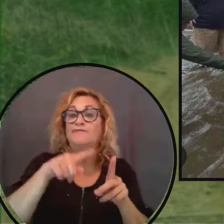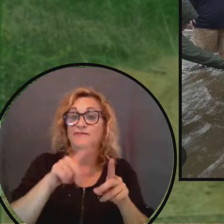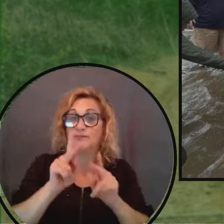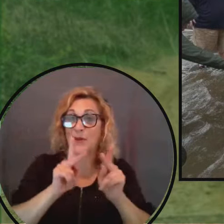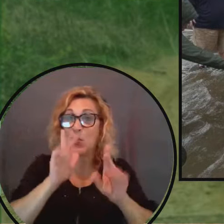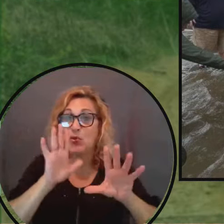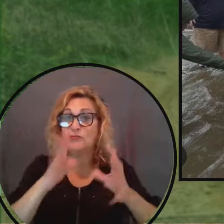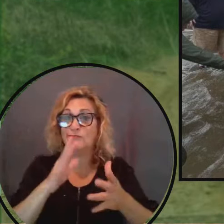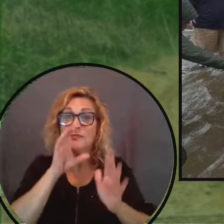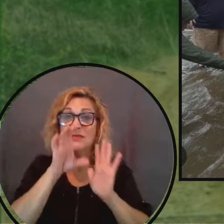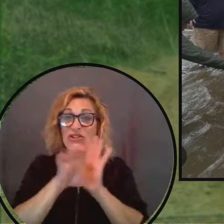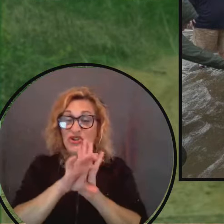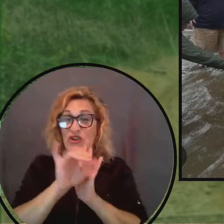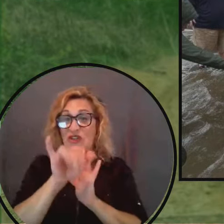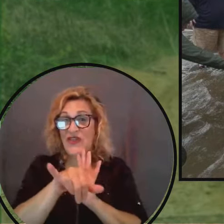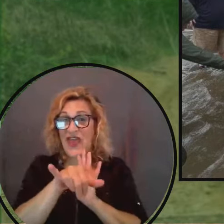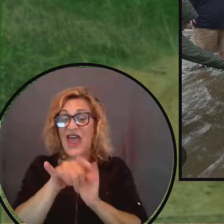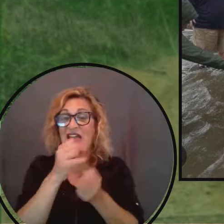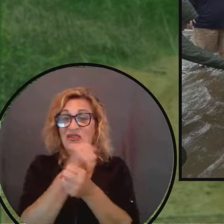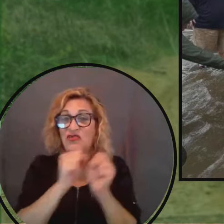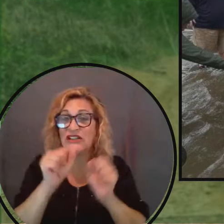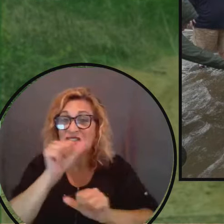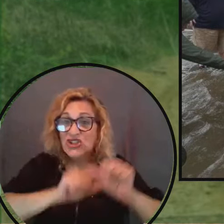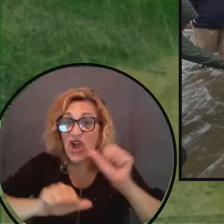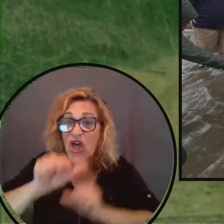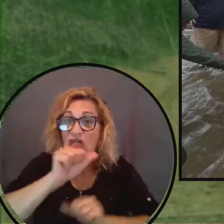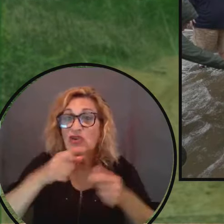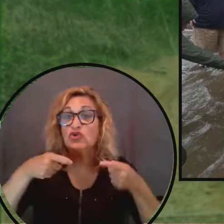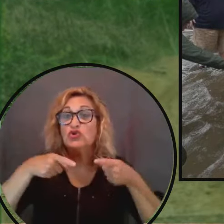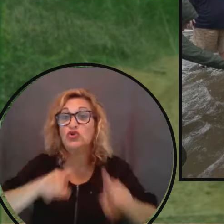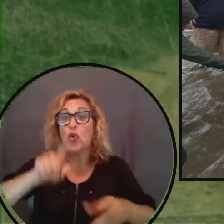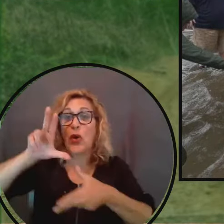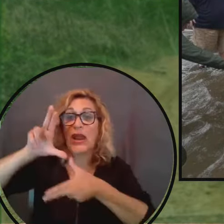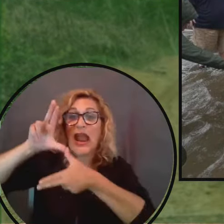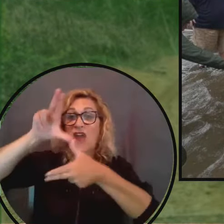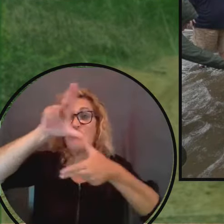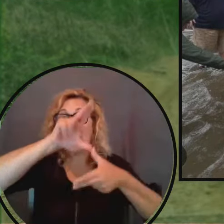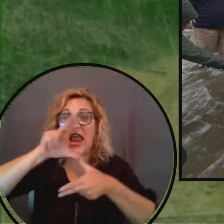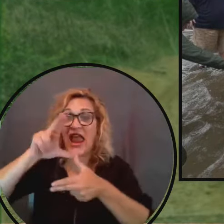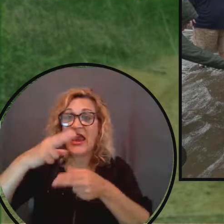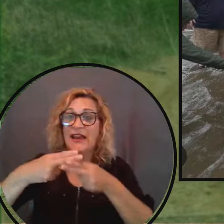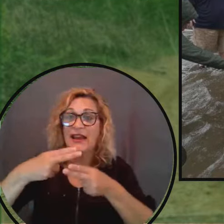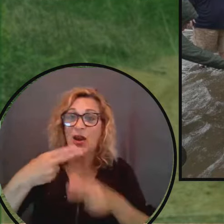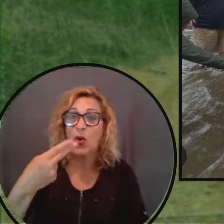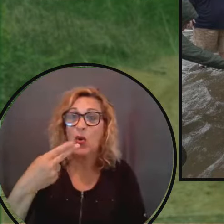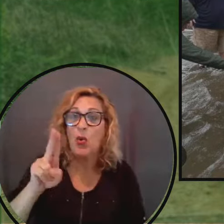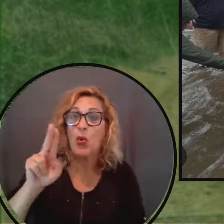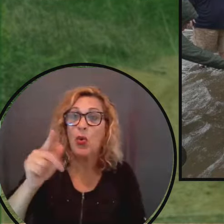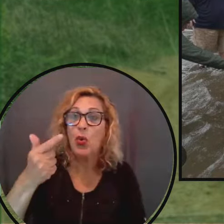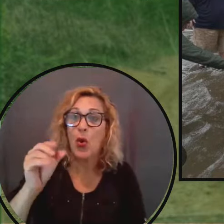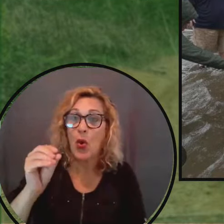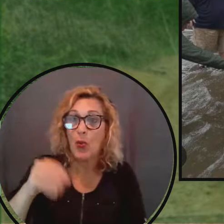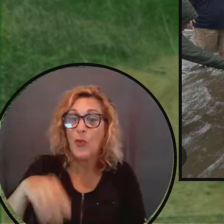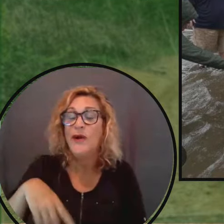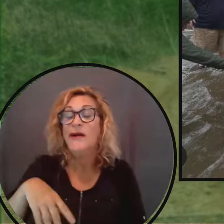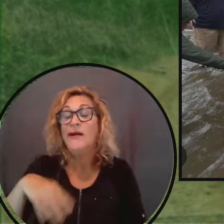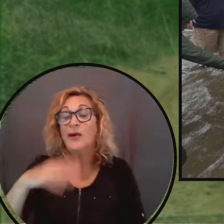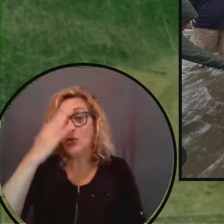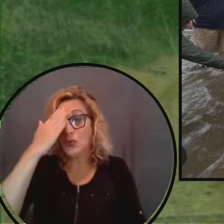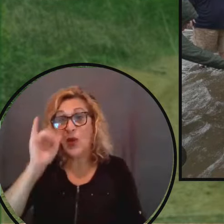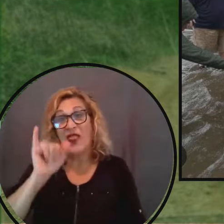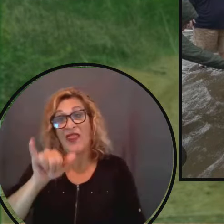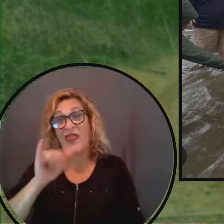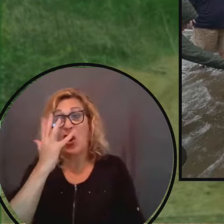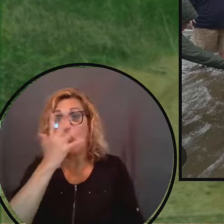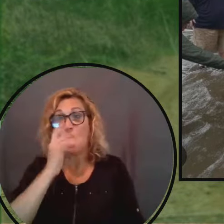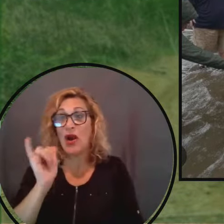Hugo. So just thinking about the many things we understand to be our communities showing up for each other to